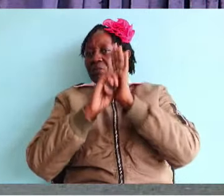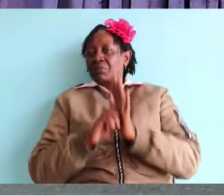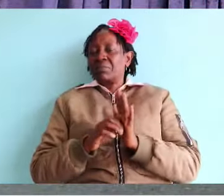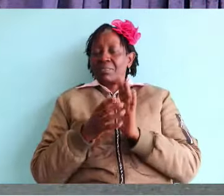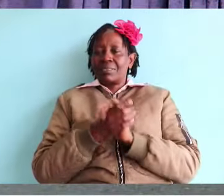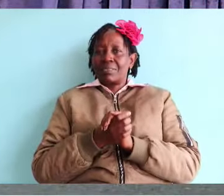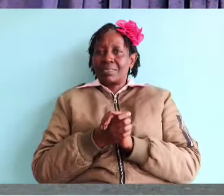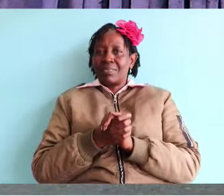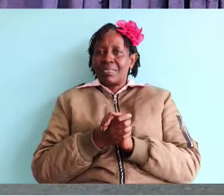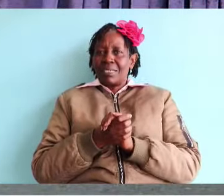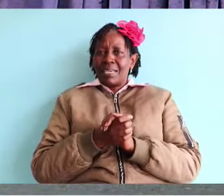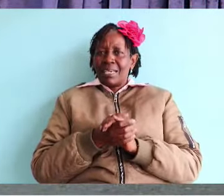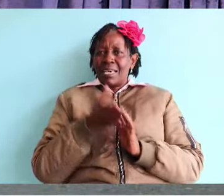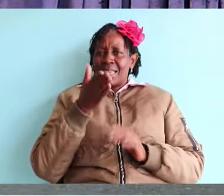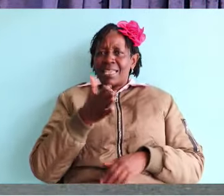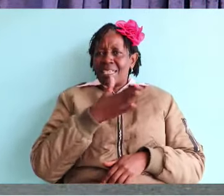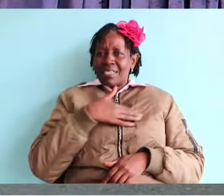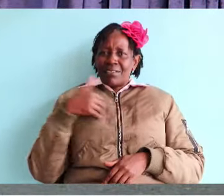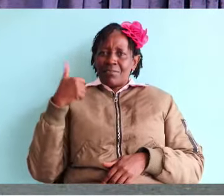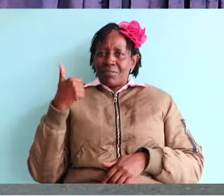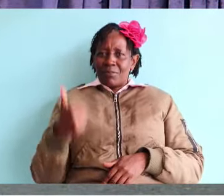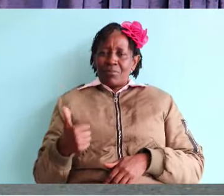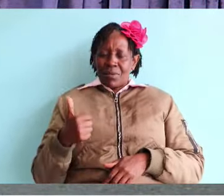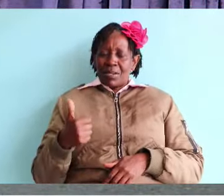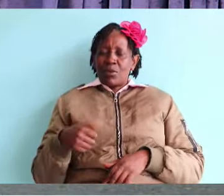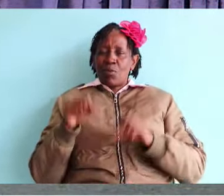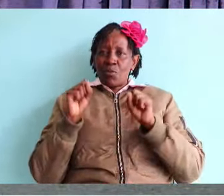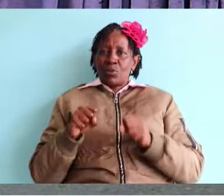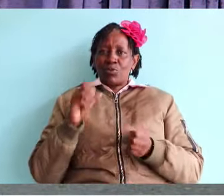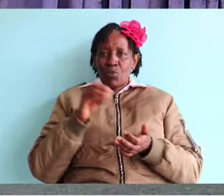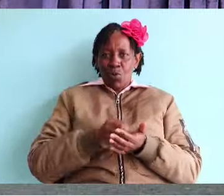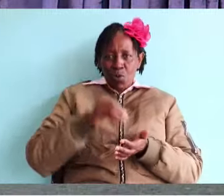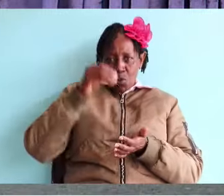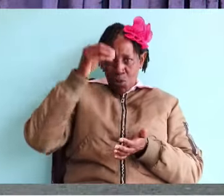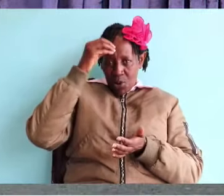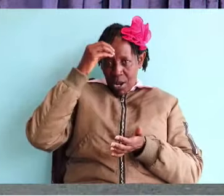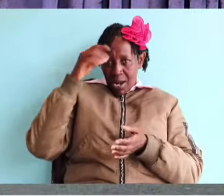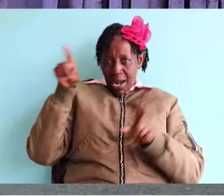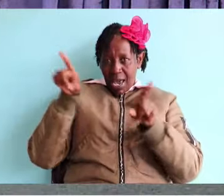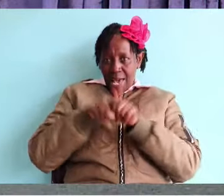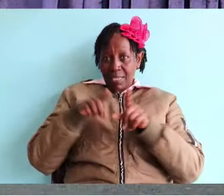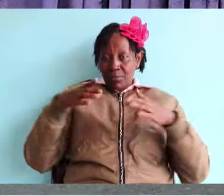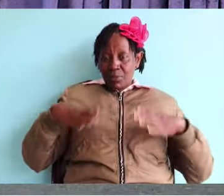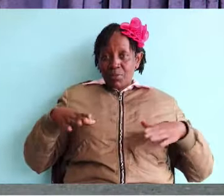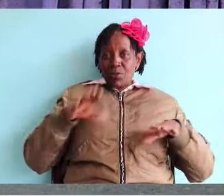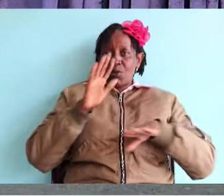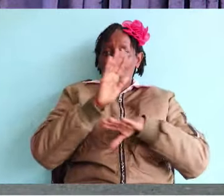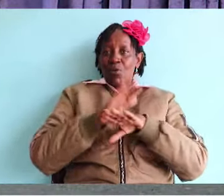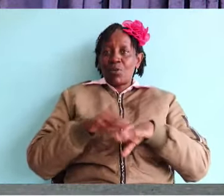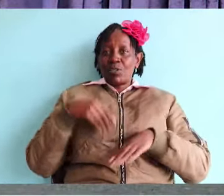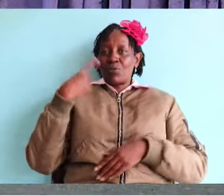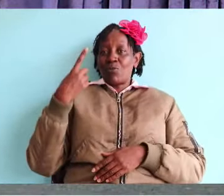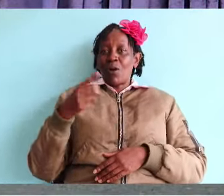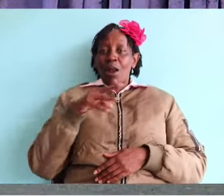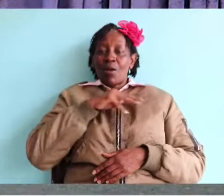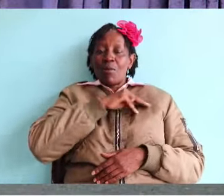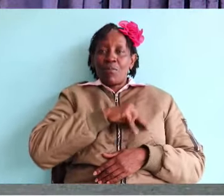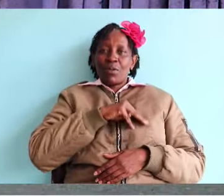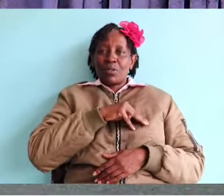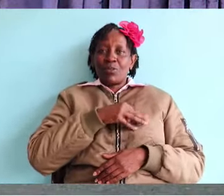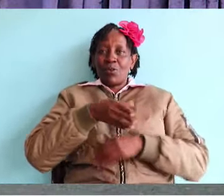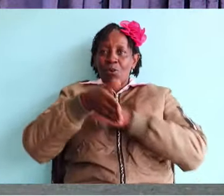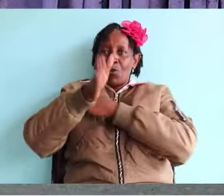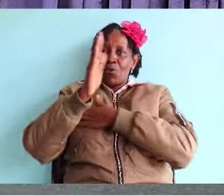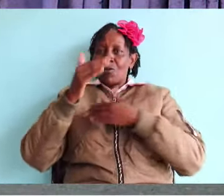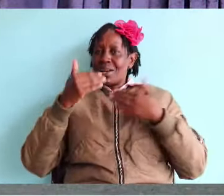Ephraimites. And there is something that we can learn from that, even as people who are called to one mission. You know, God does not have